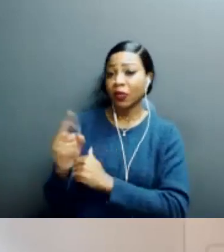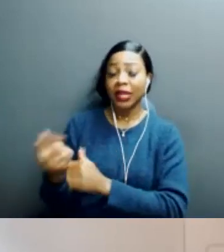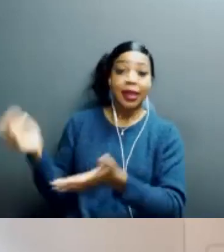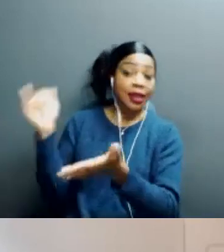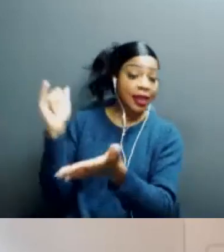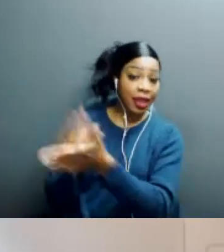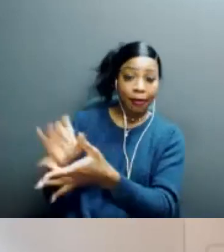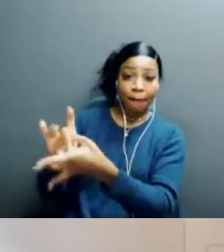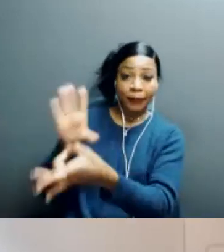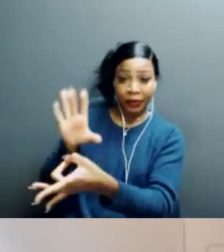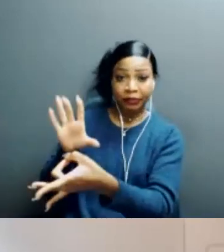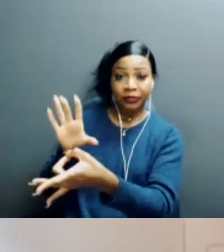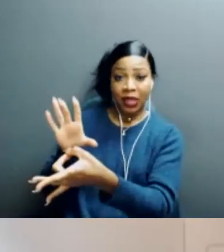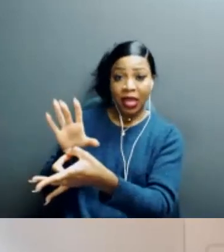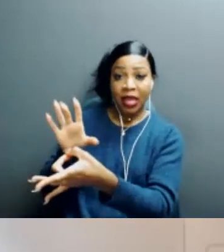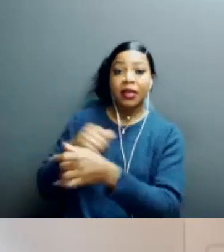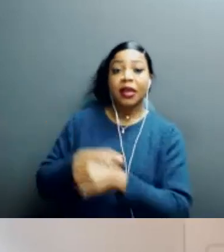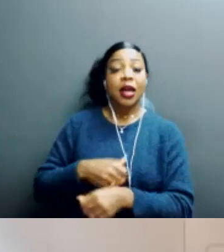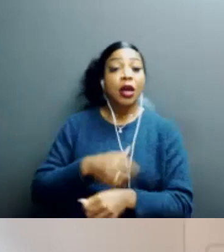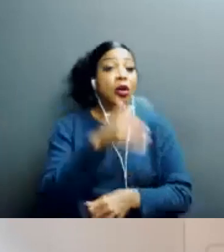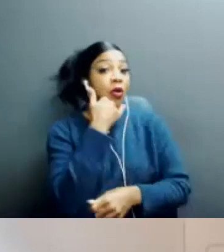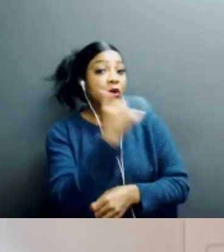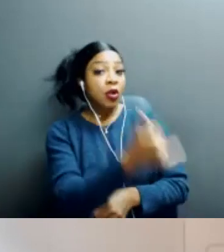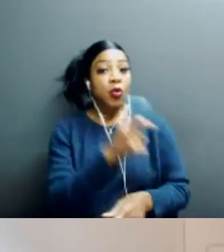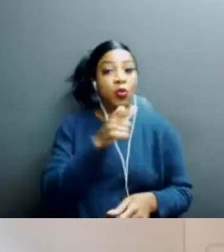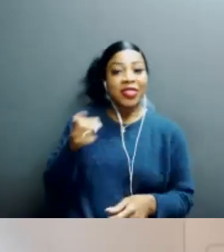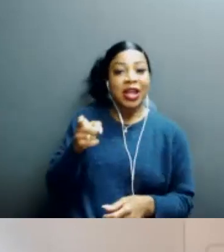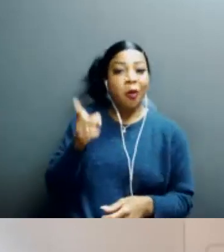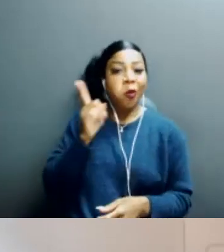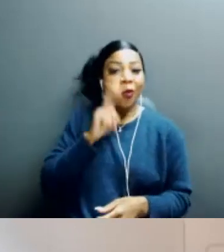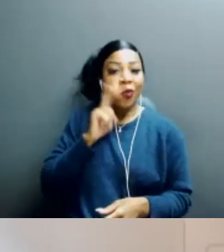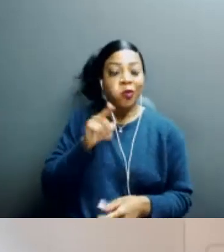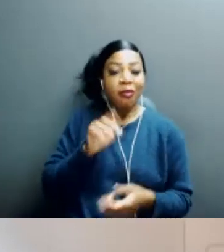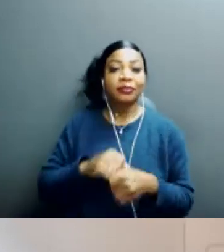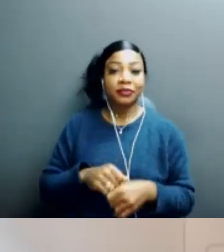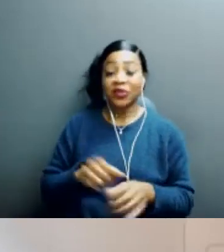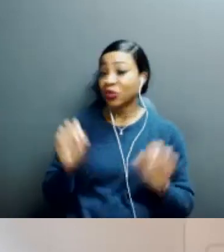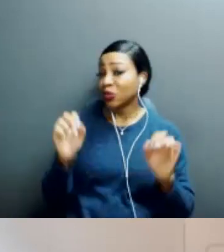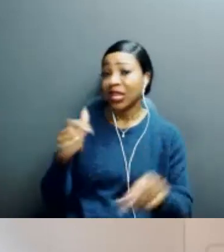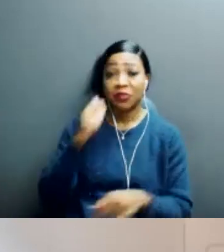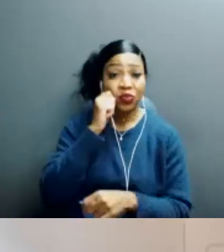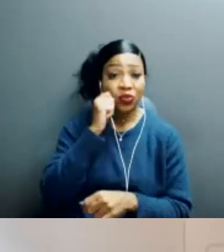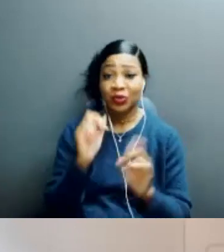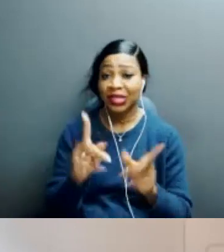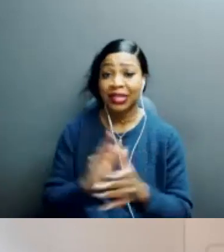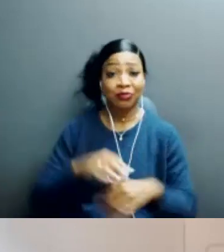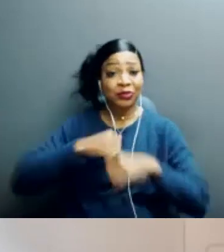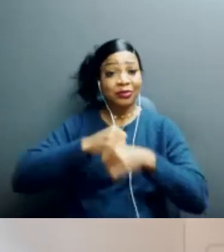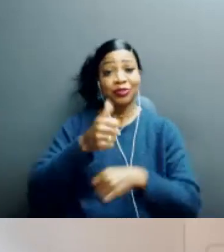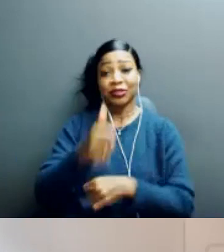and call the person directly and if that's my message it's okay to be rude I like this thank